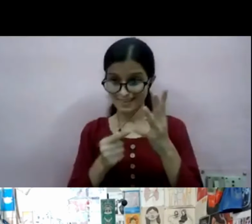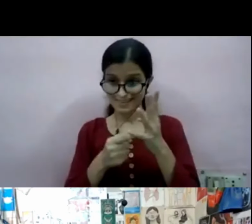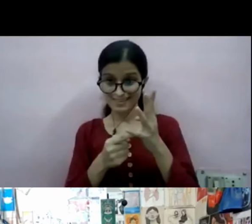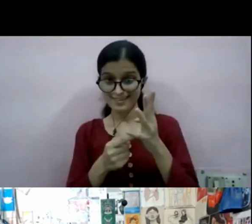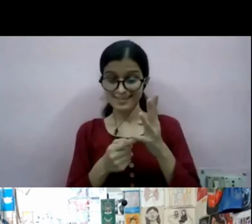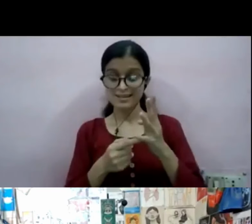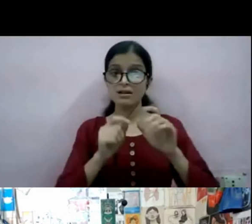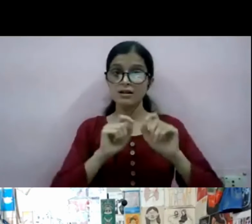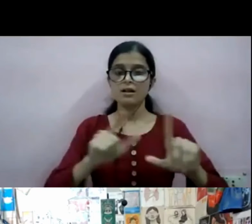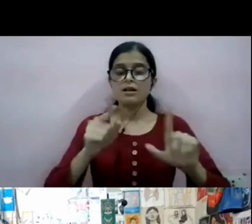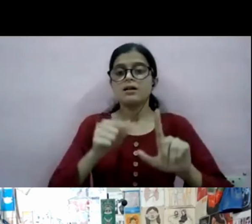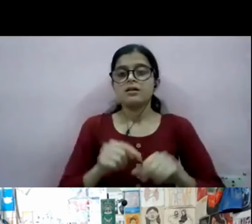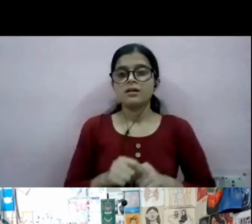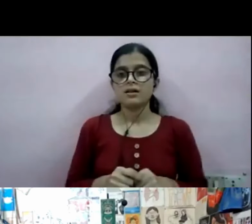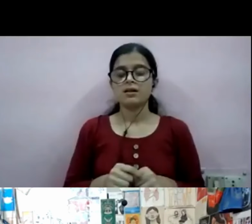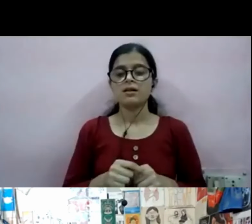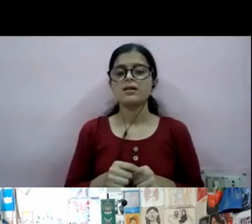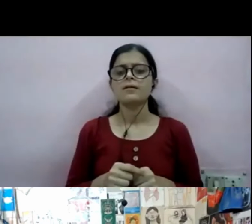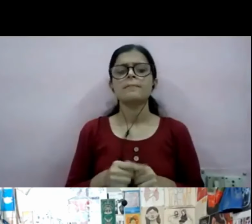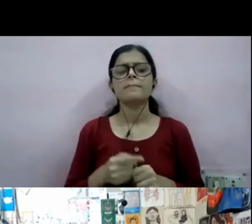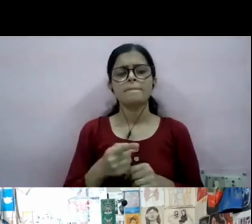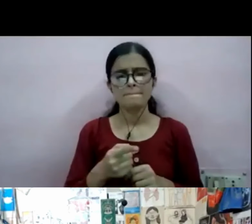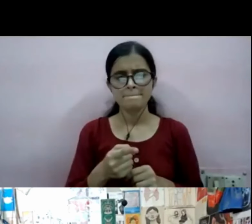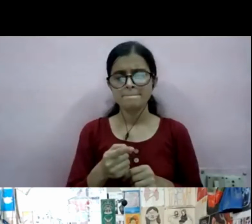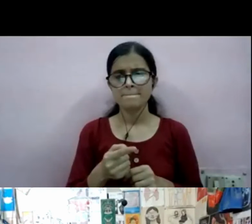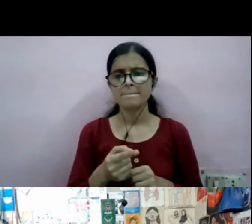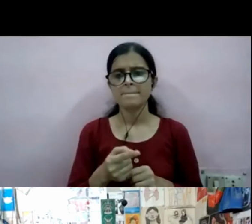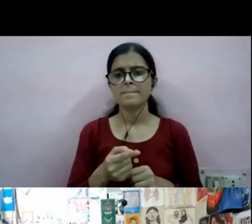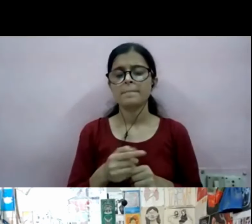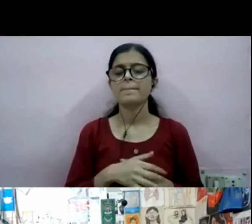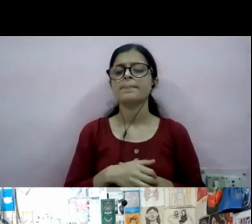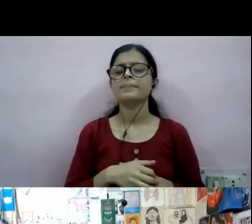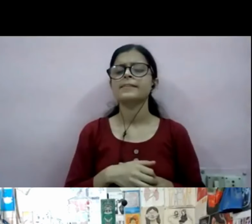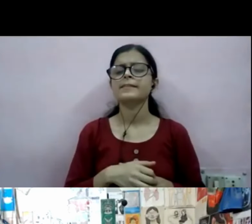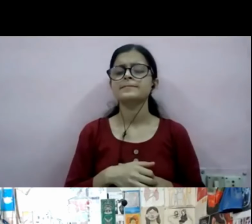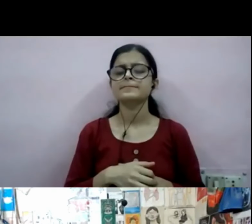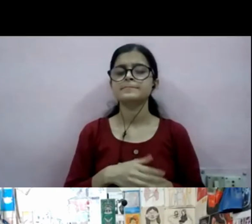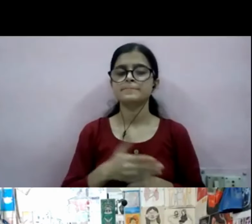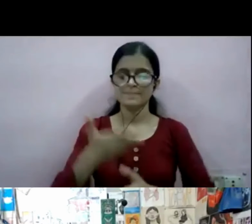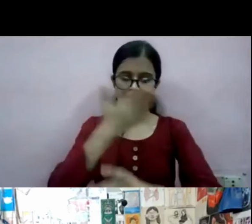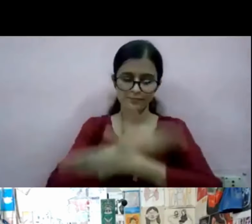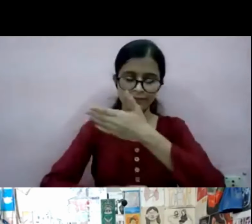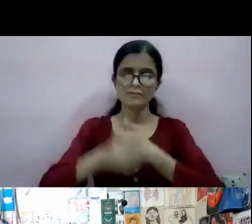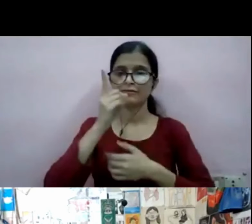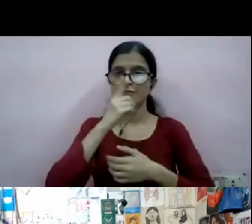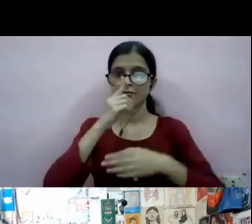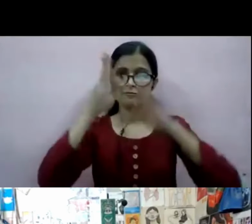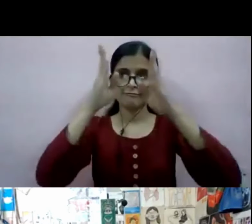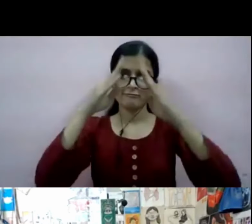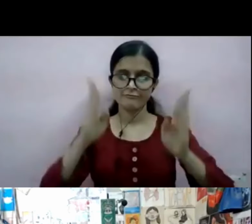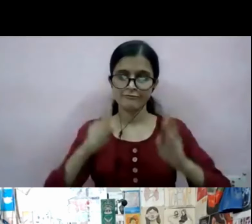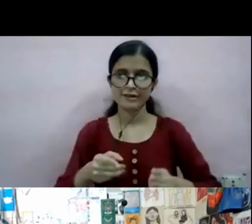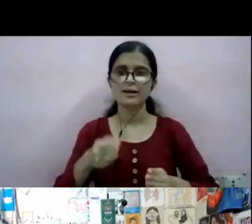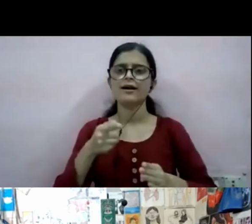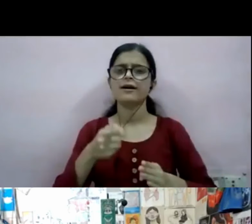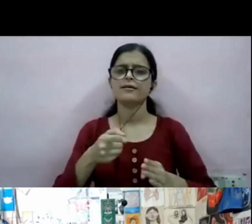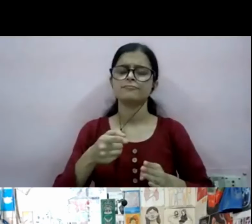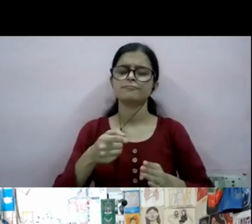slide exhibit a slope towards extremes, and the disabled female figure is posited